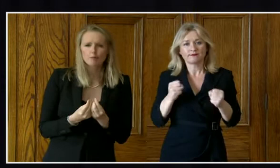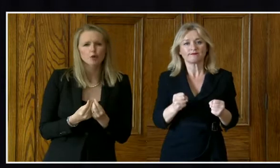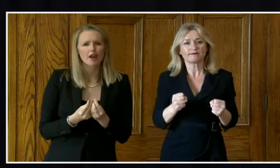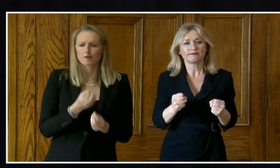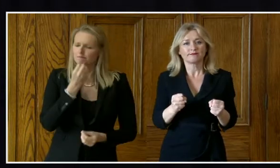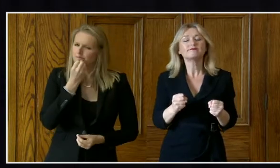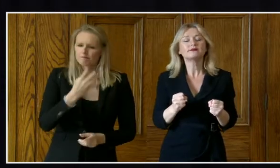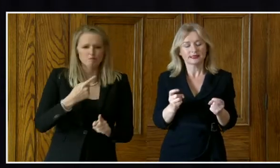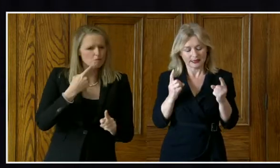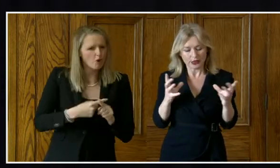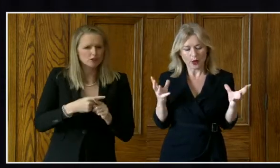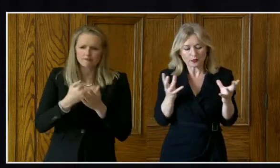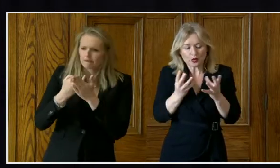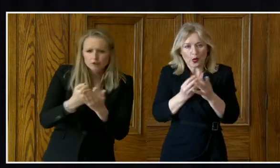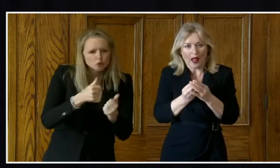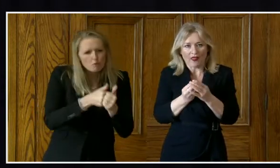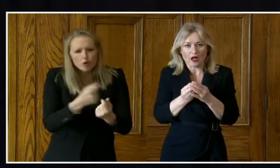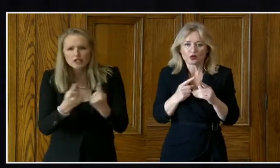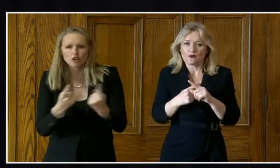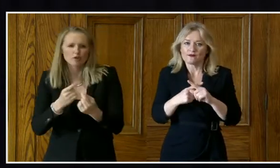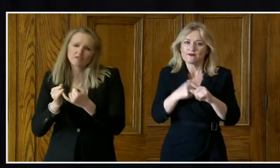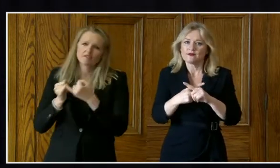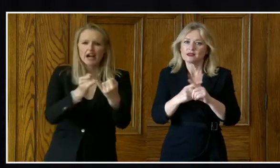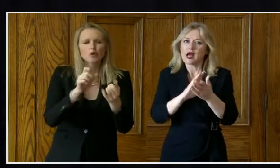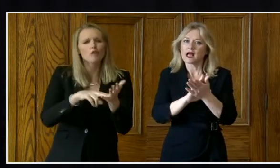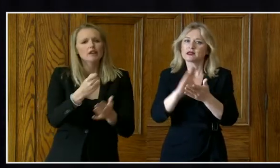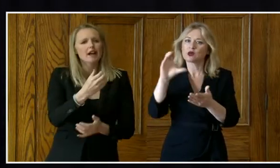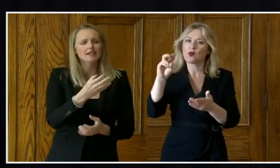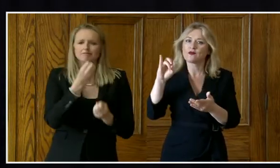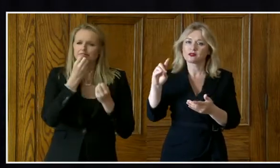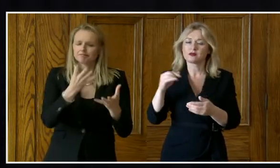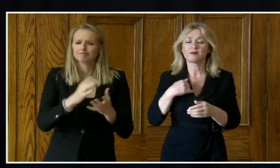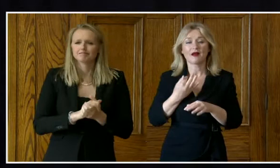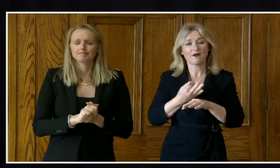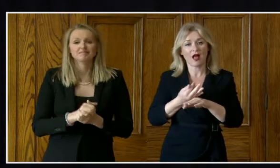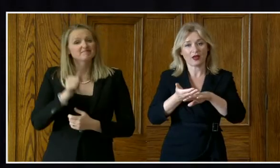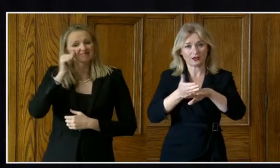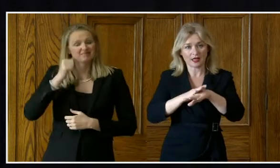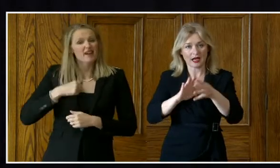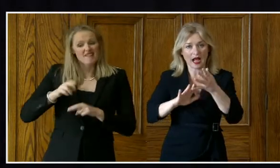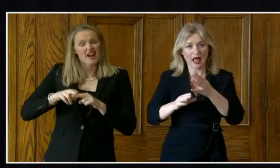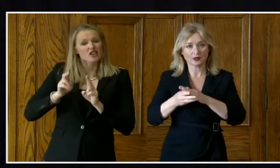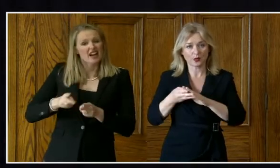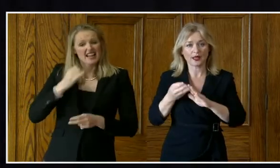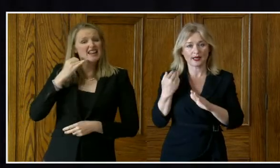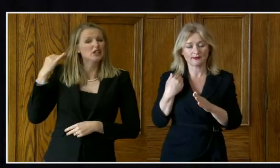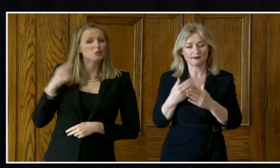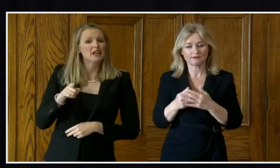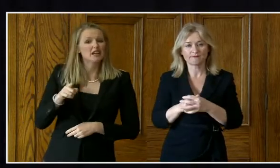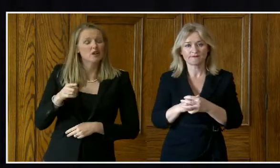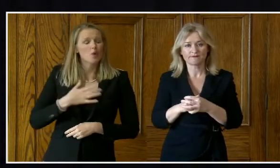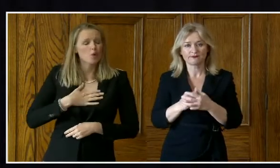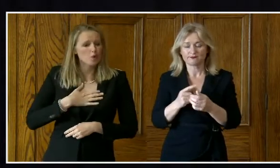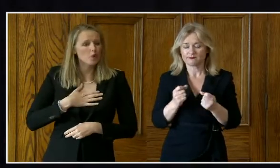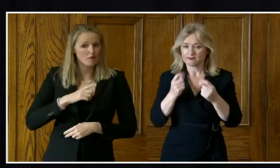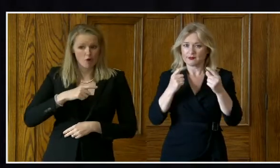to fight against this enemy. The death of my dad last week, of course, brings the importance of family and loved ones into sharp focus